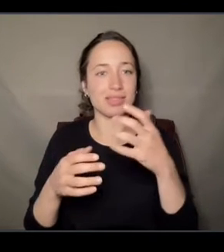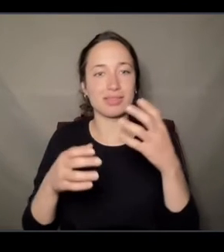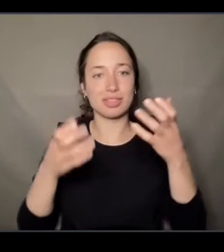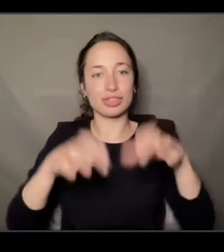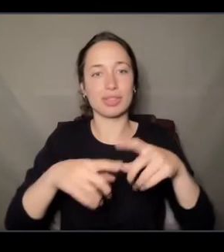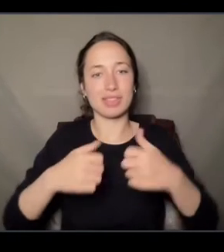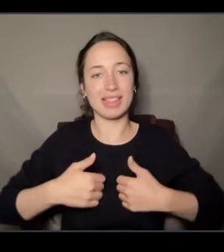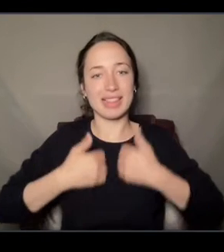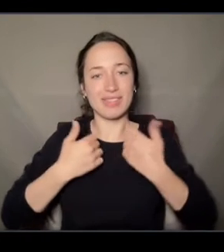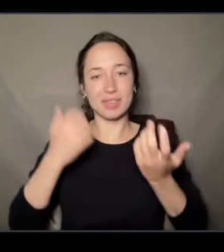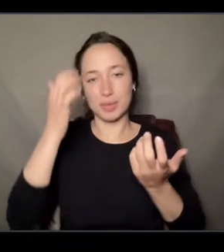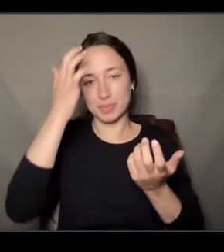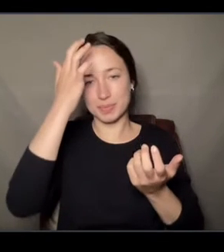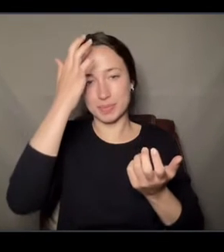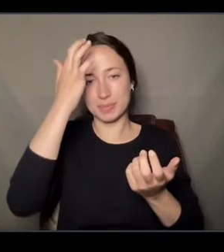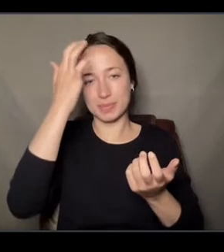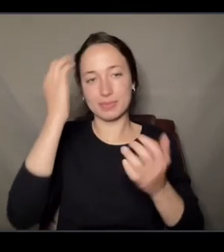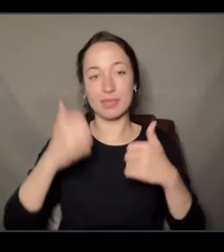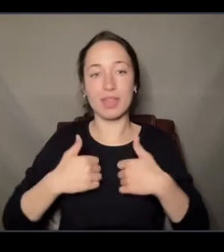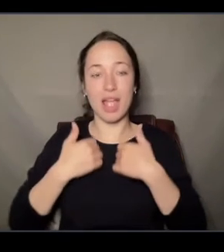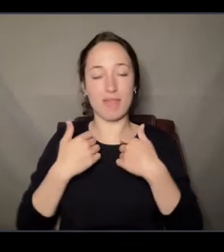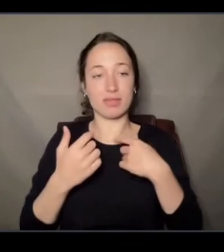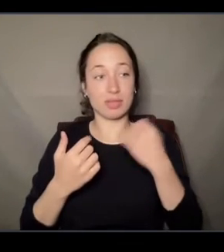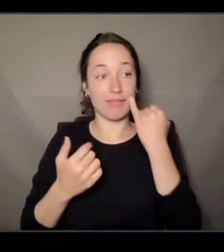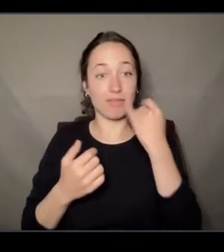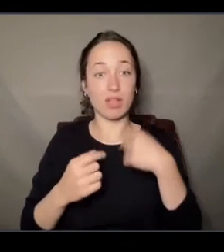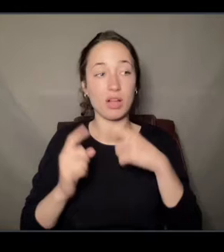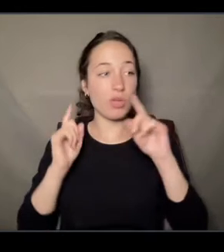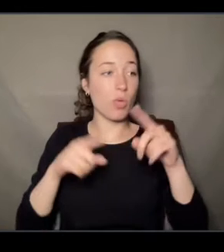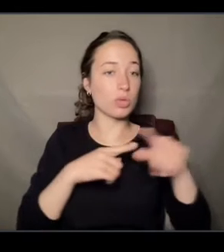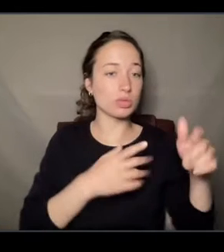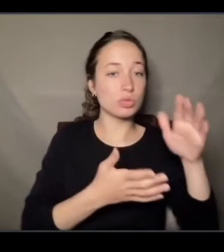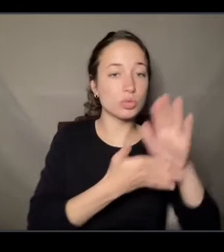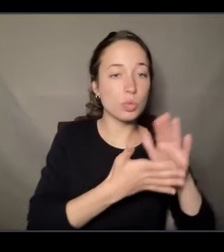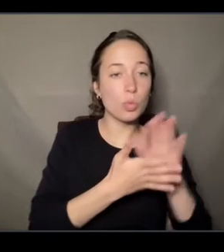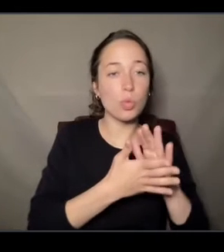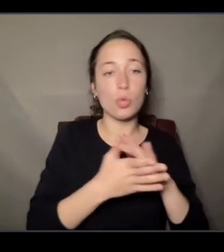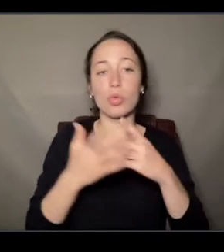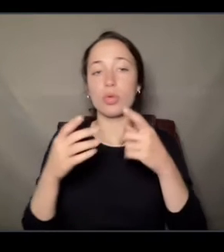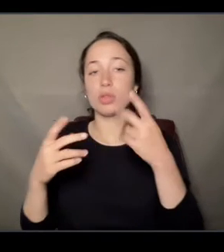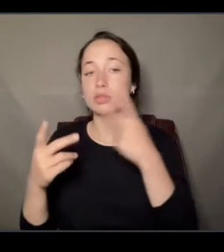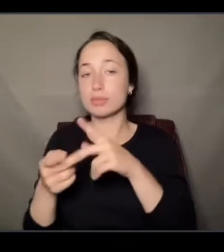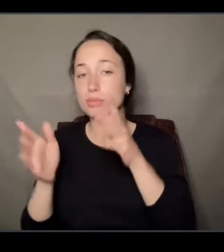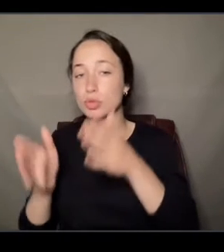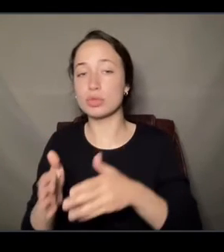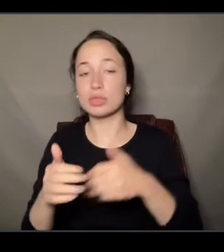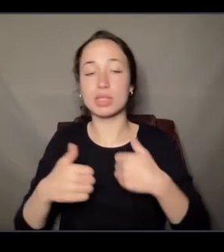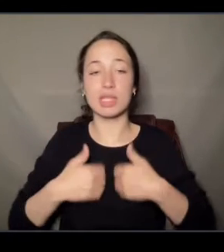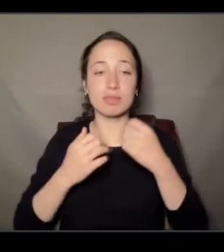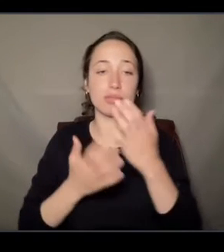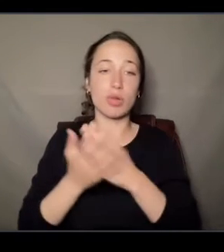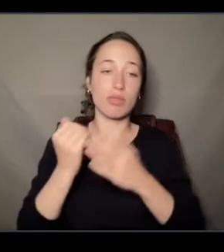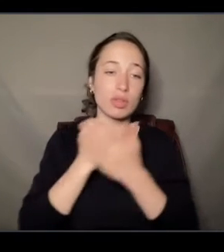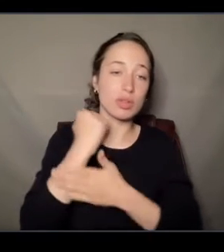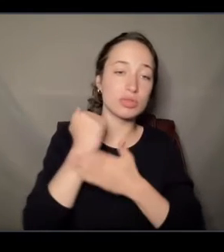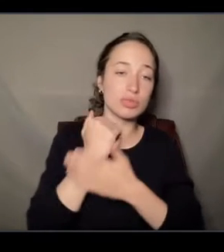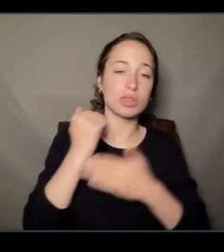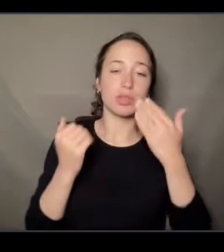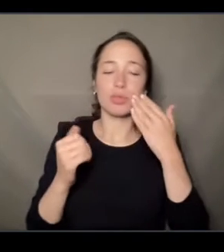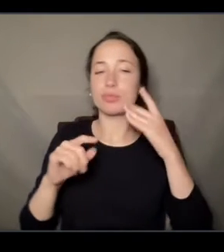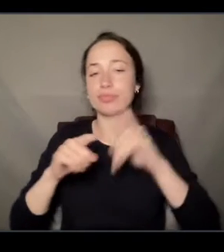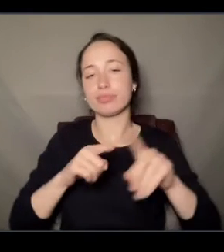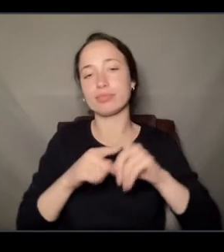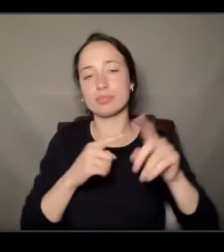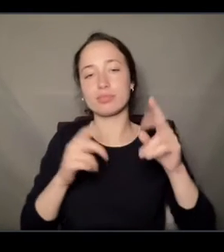live, you know, this life if I had gone to this school or married this person or lived in this part of the country. You know, in a way, those are